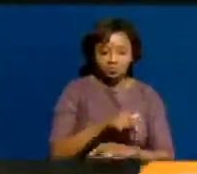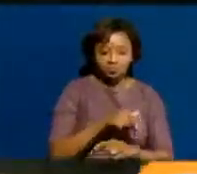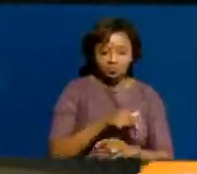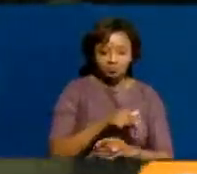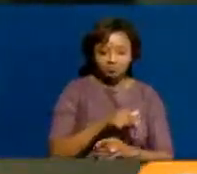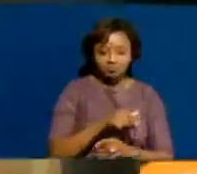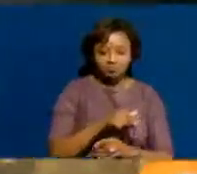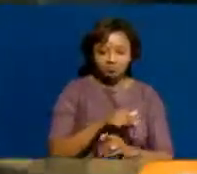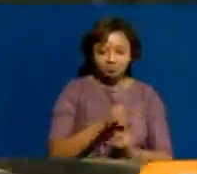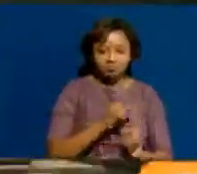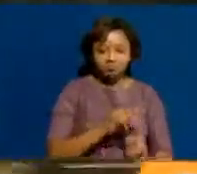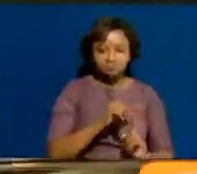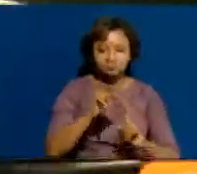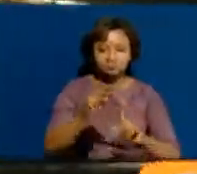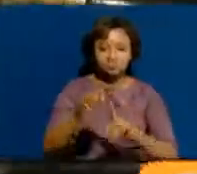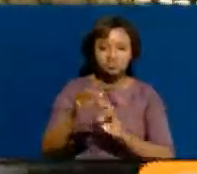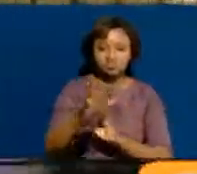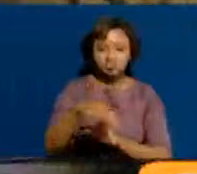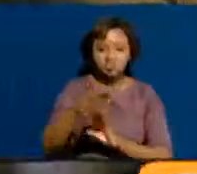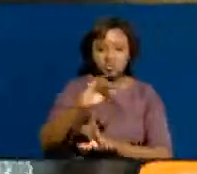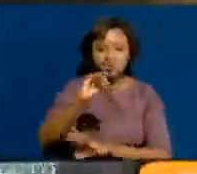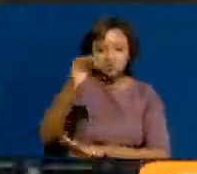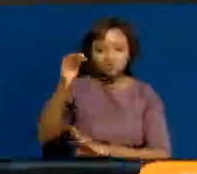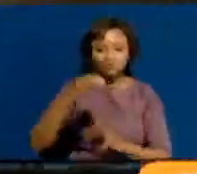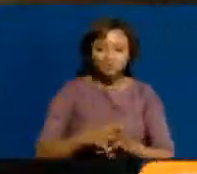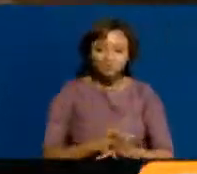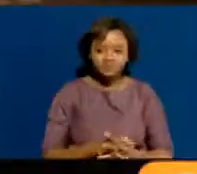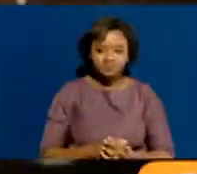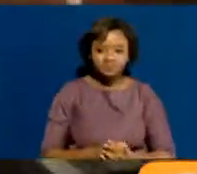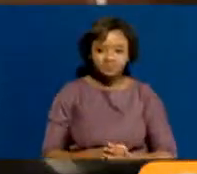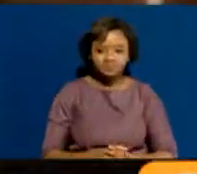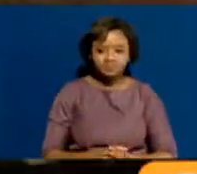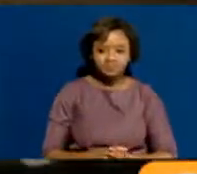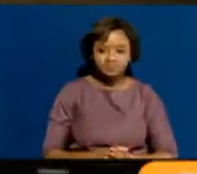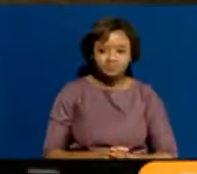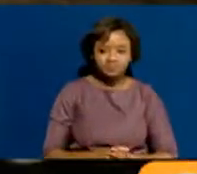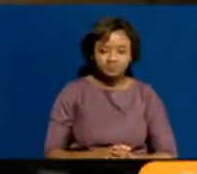Egyptian resort town, to the Sinai Peninsula.